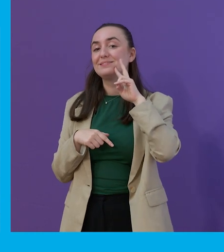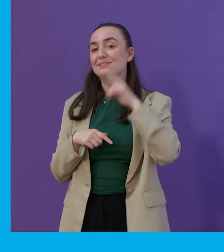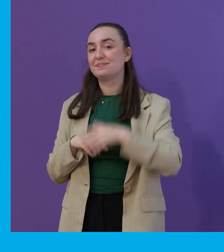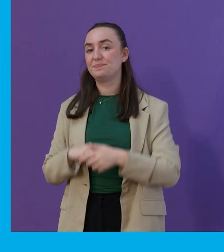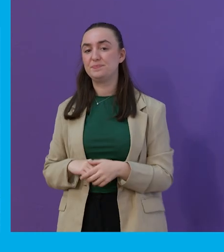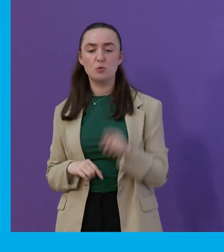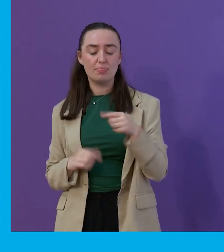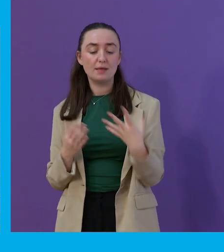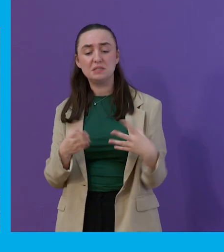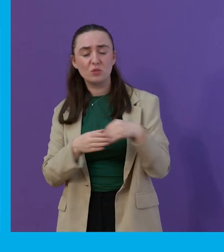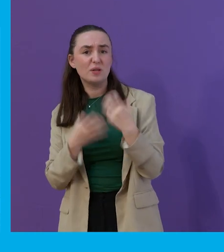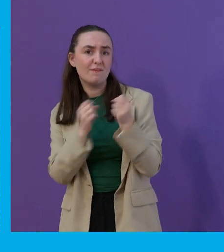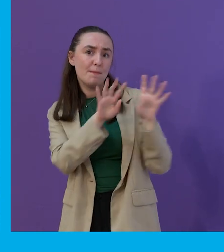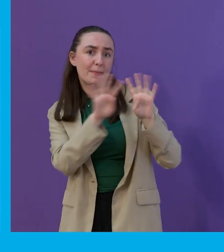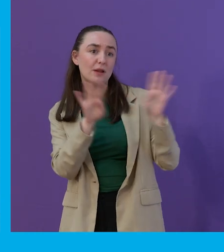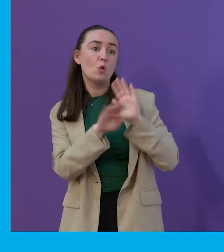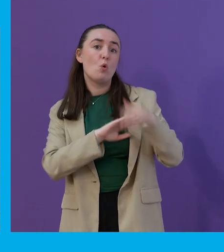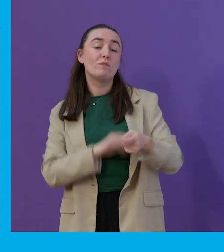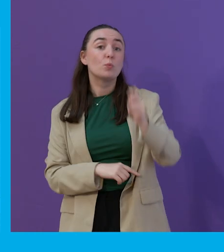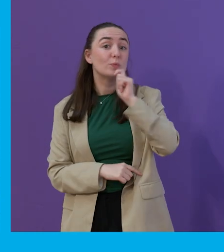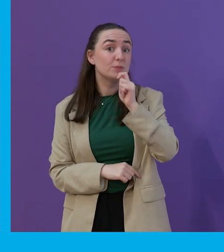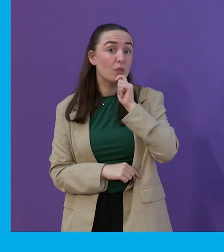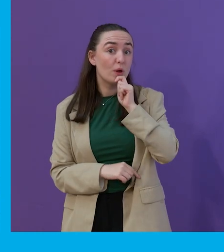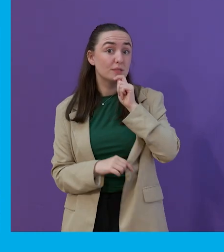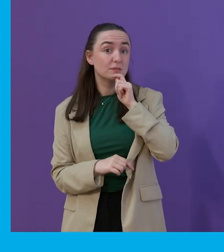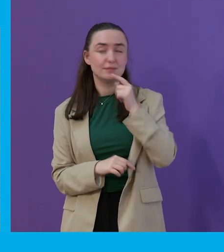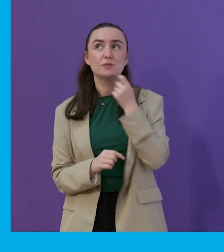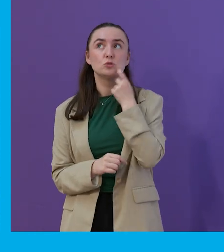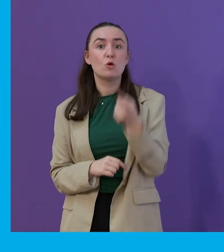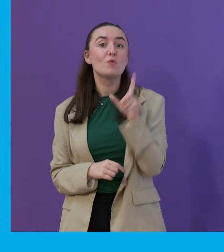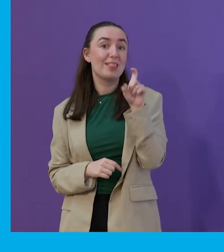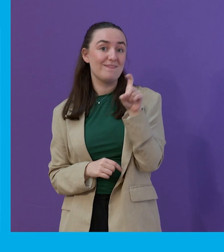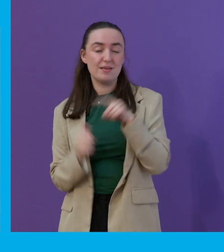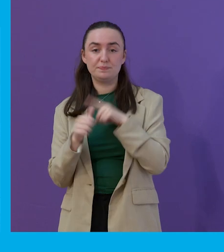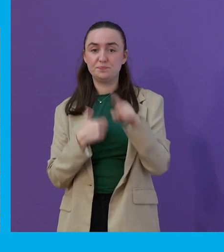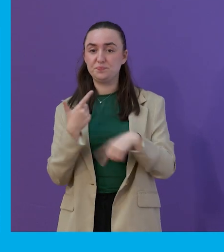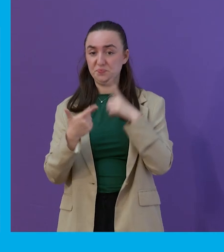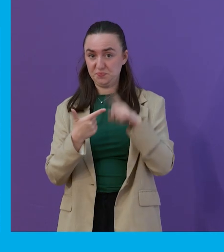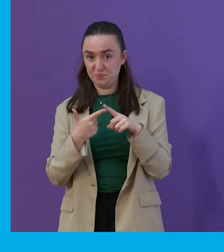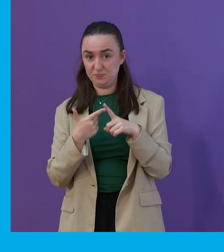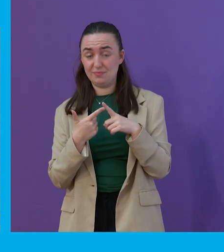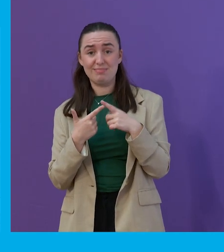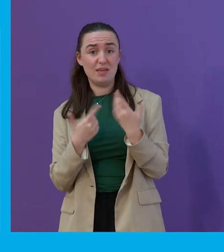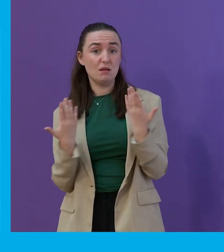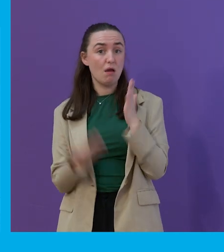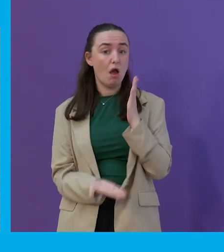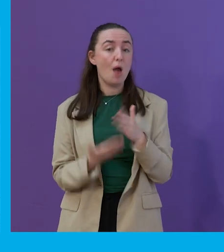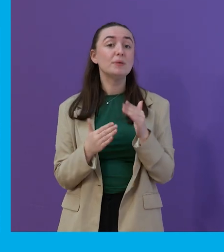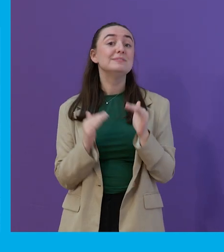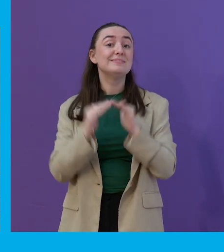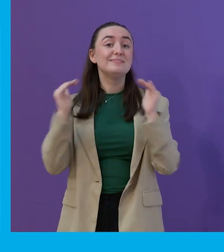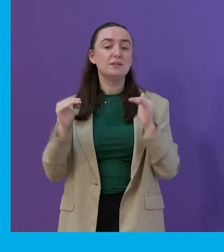this includes a panel on whistleblowers tomorrow at 11 a.m, followed by a panel on standards in public life